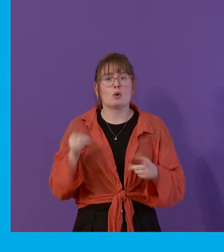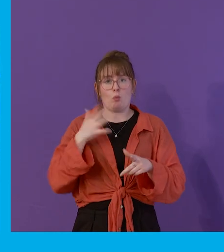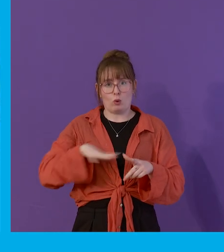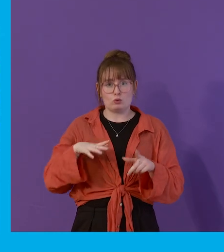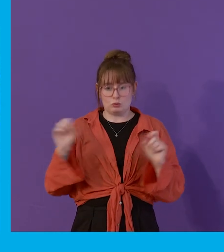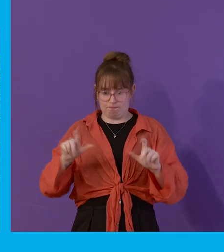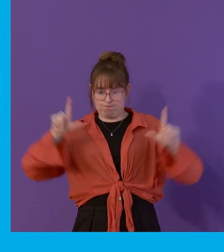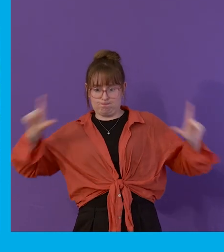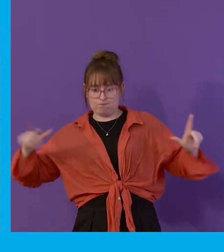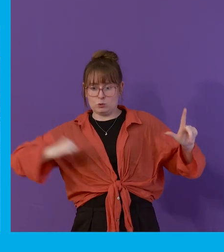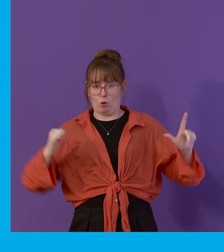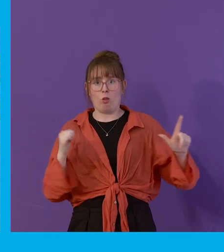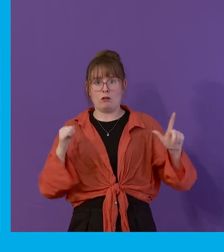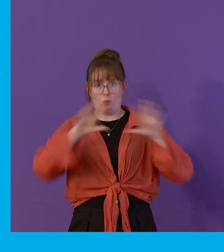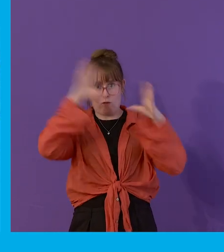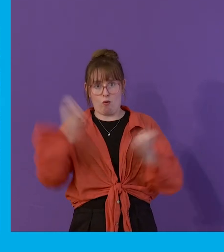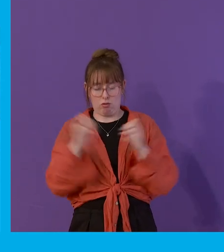that's another thing when we talk about innovation, and